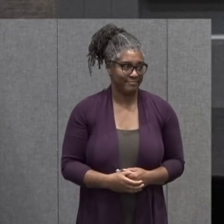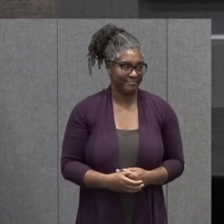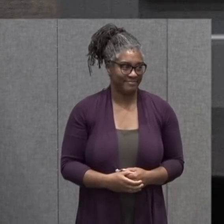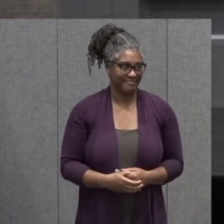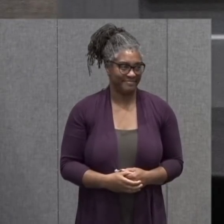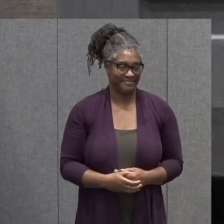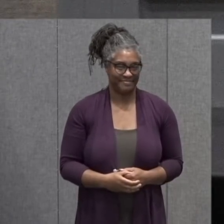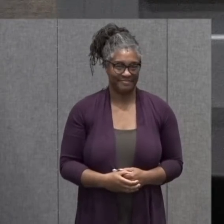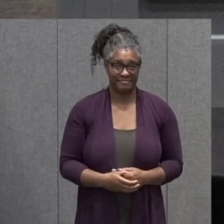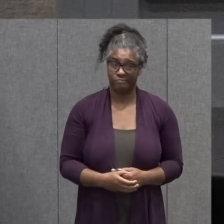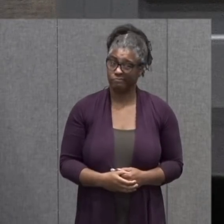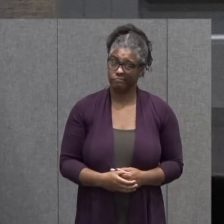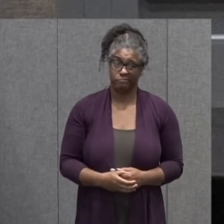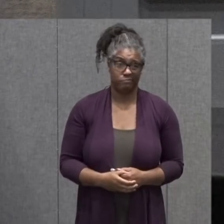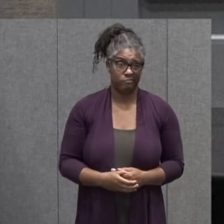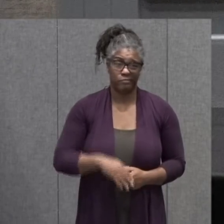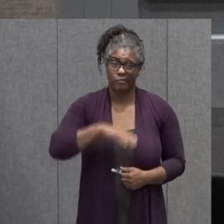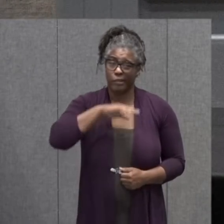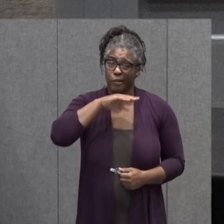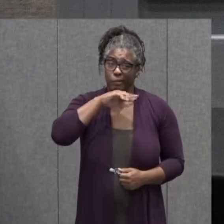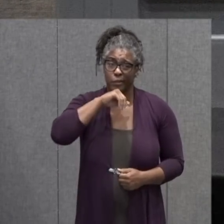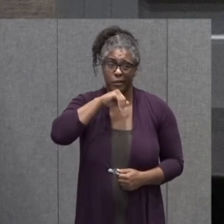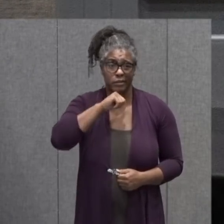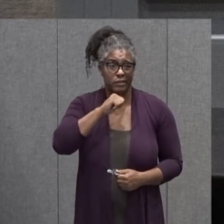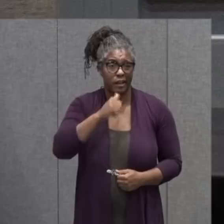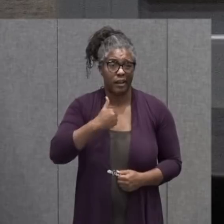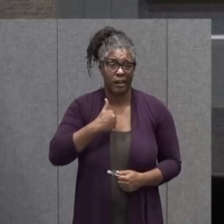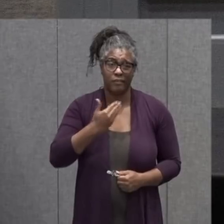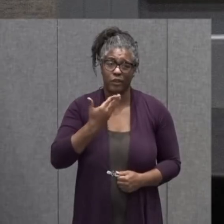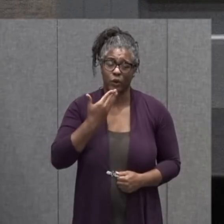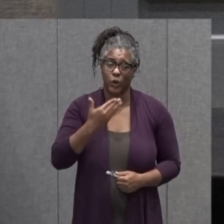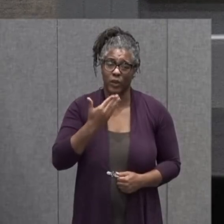These pigs aren't having good luck.